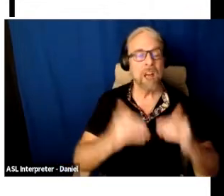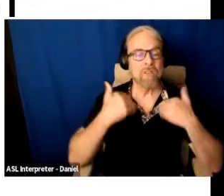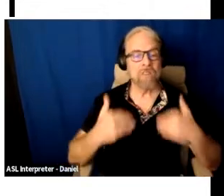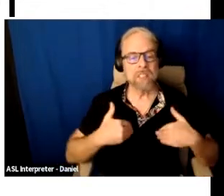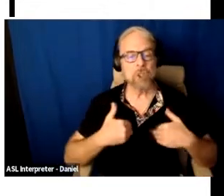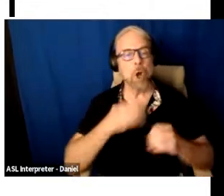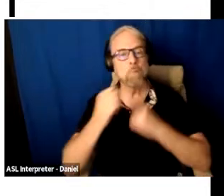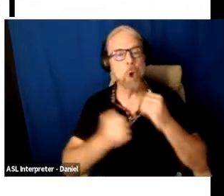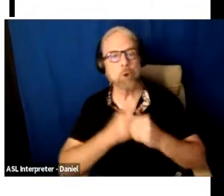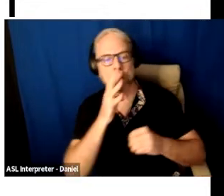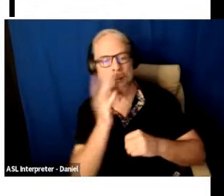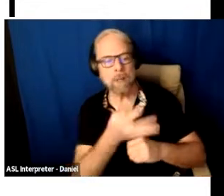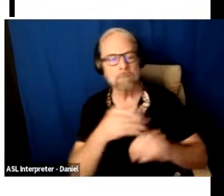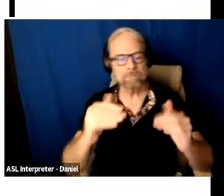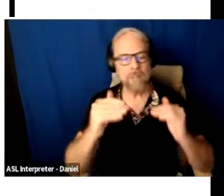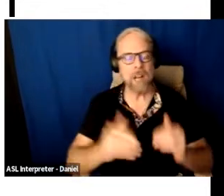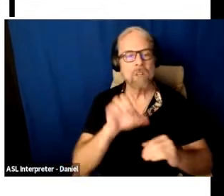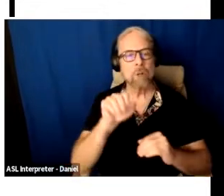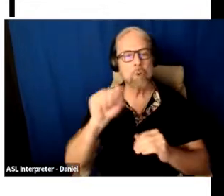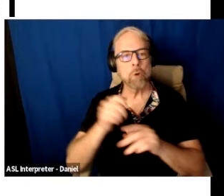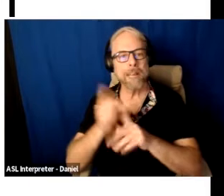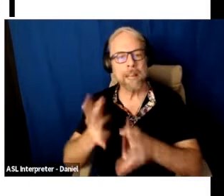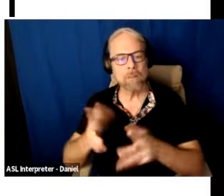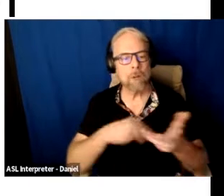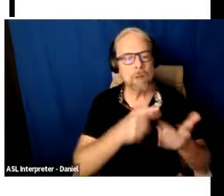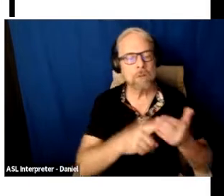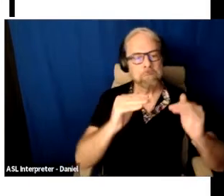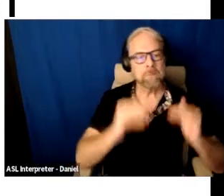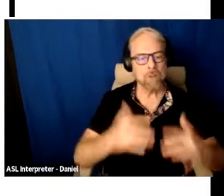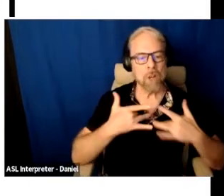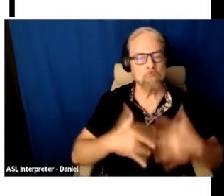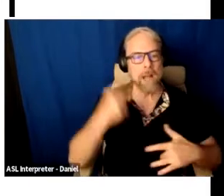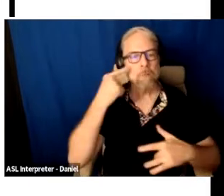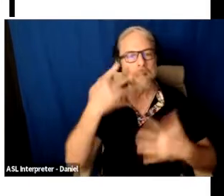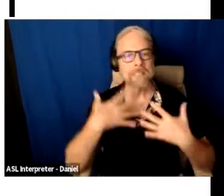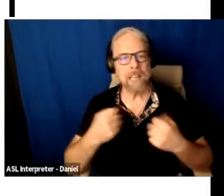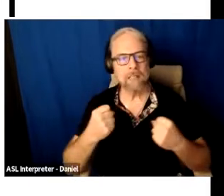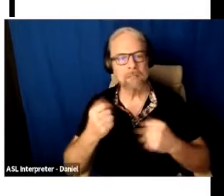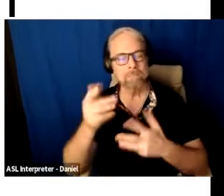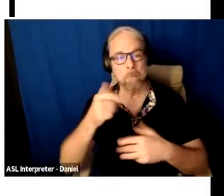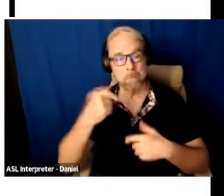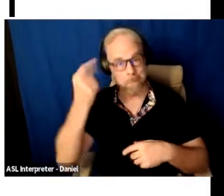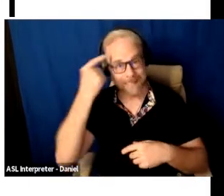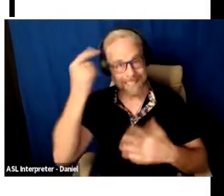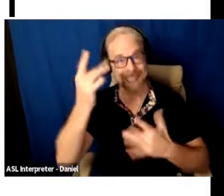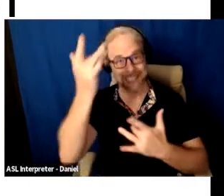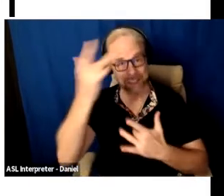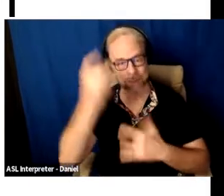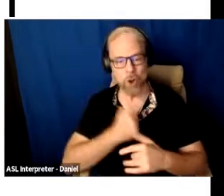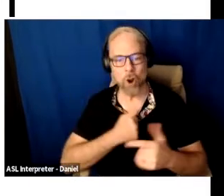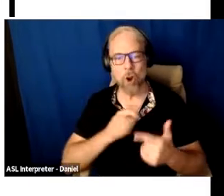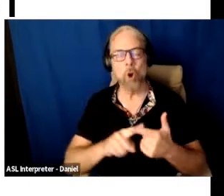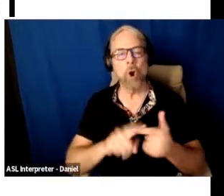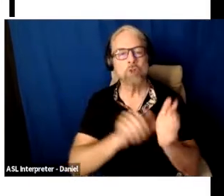a substance abusing caregiver, having a depressed, mentally ill, or suicidal family member, witnessing